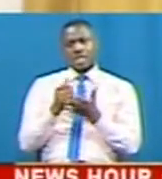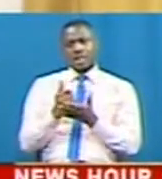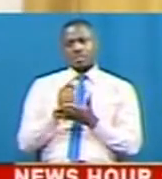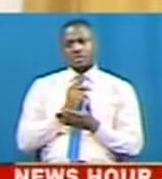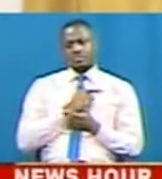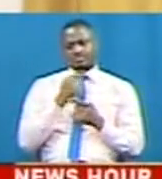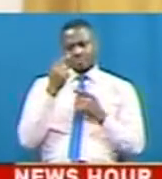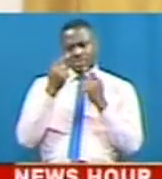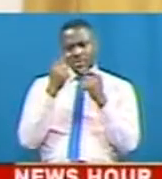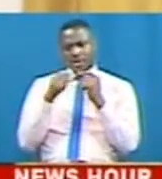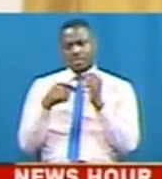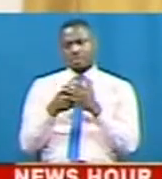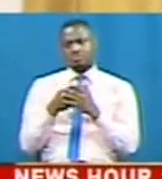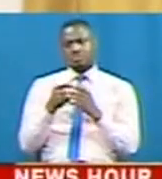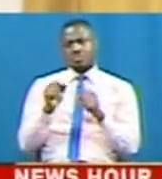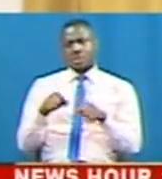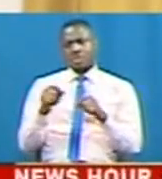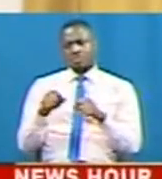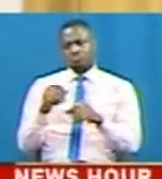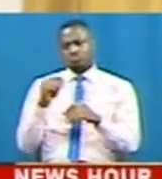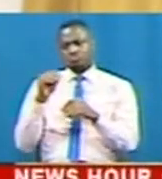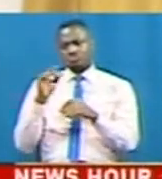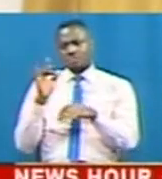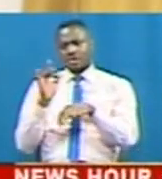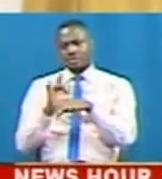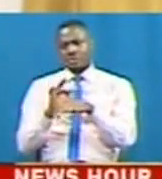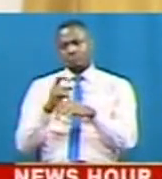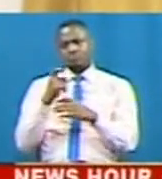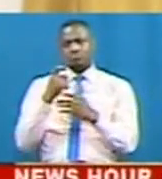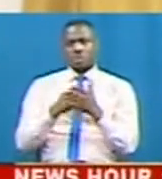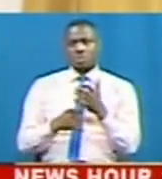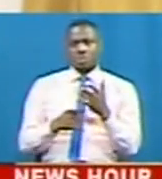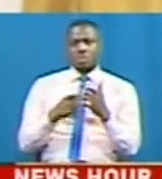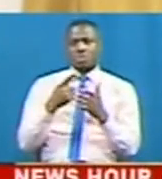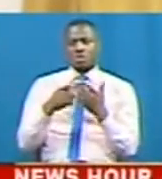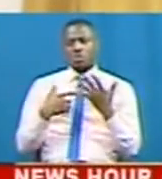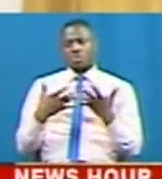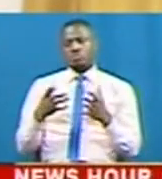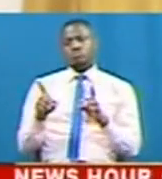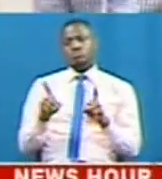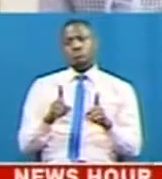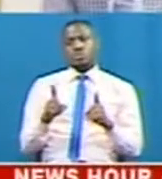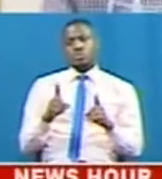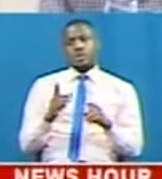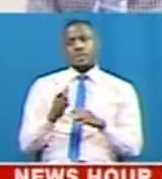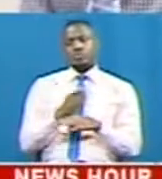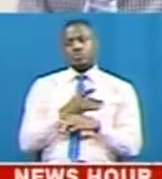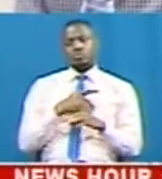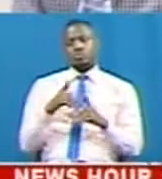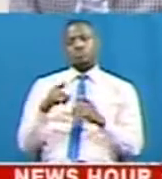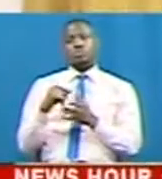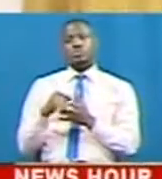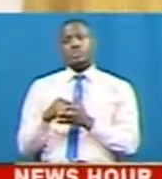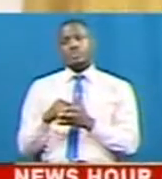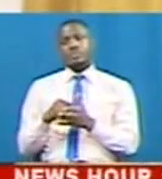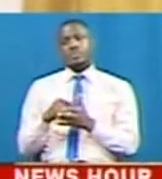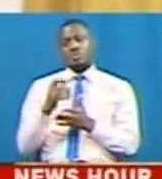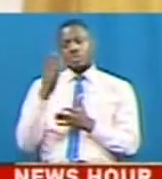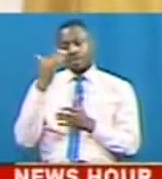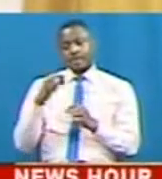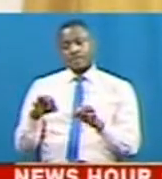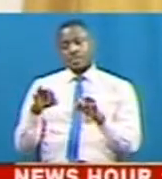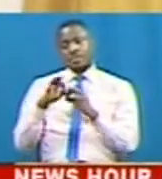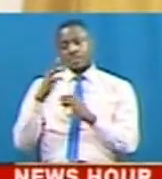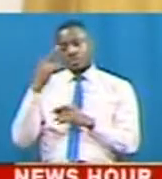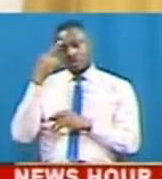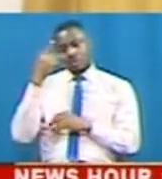to think about the potential impact and cost of what we want to do before we've done it. Why does that matter? Well, it matters